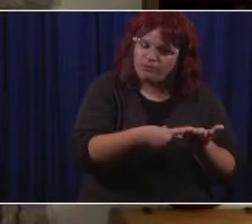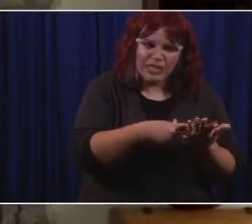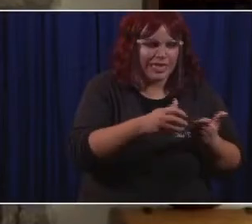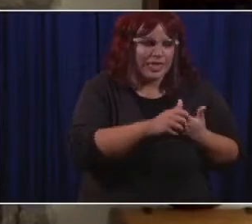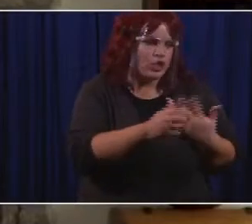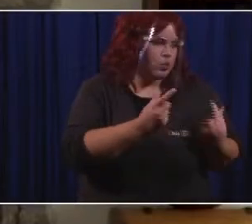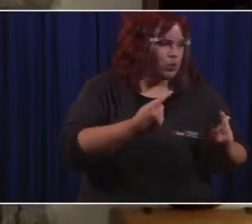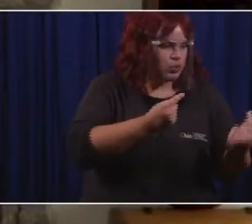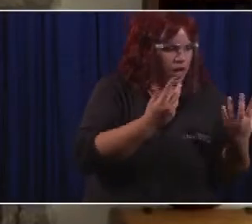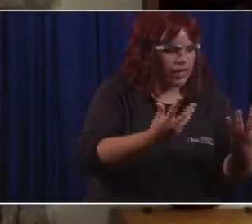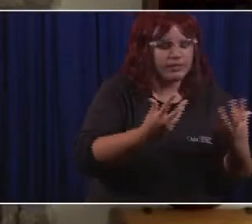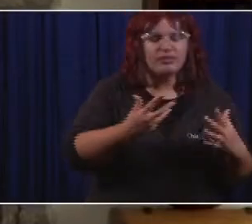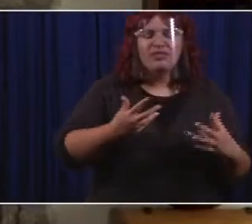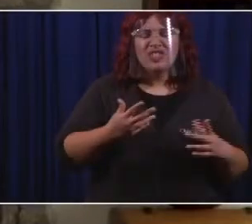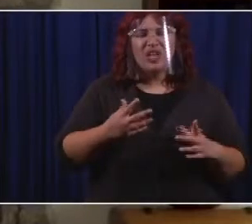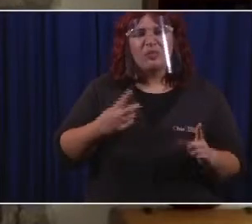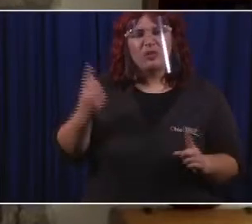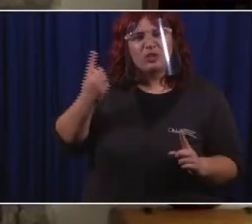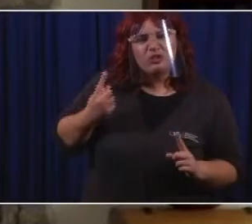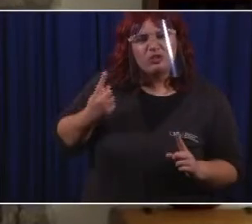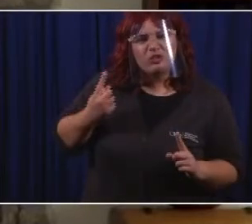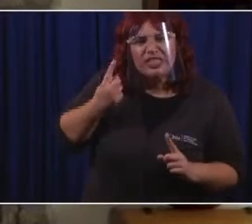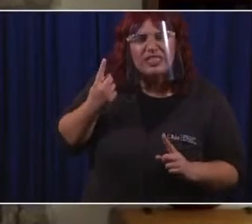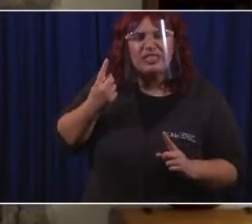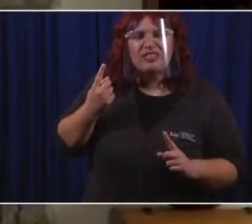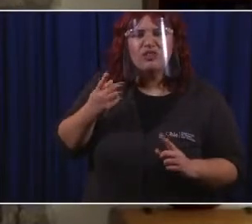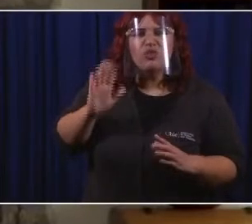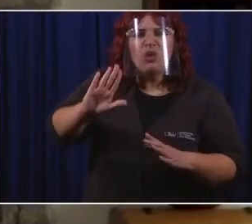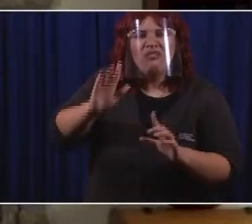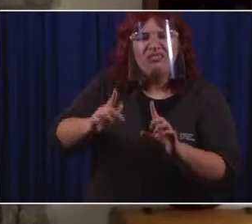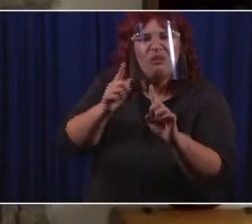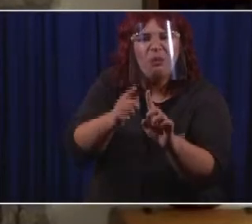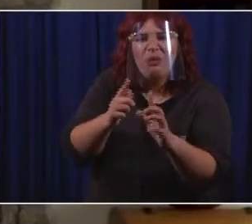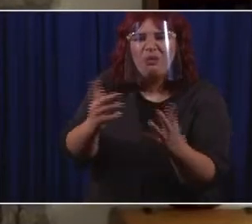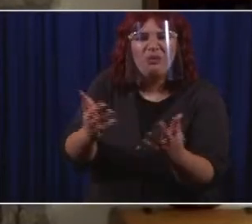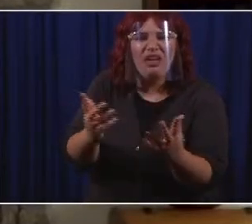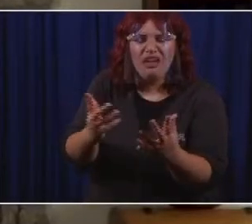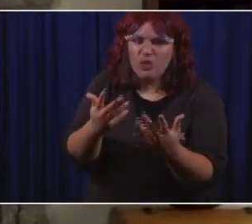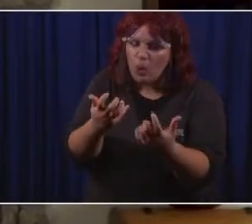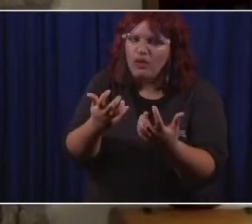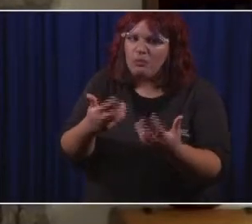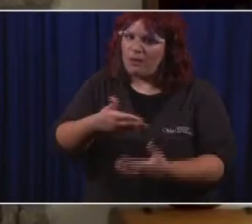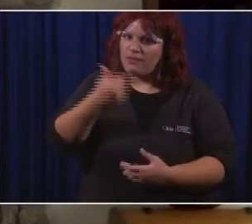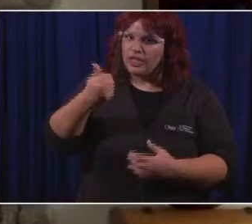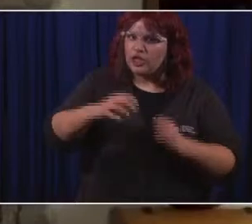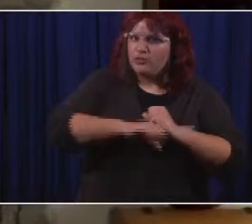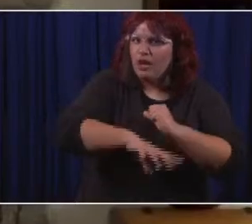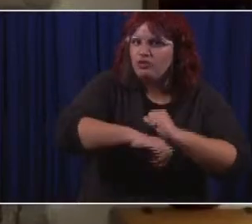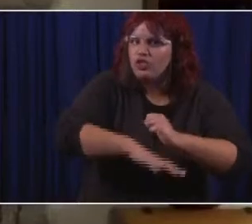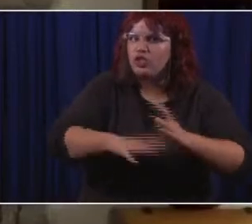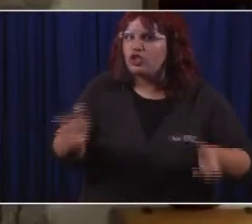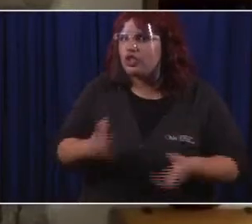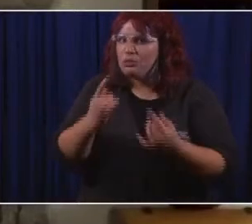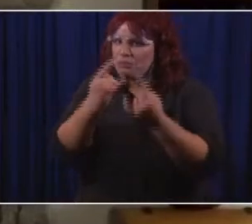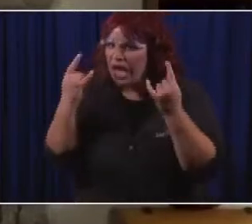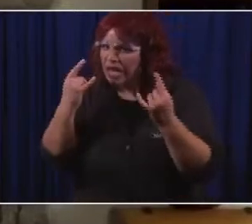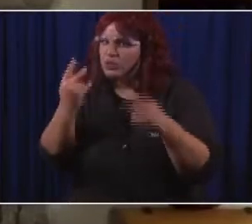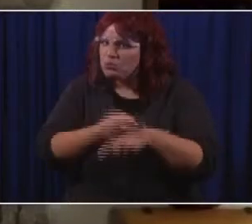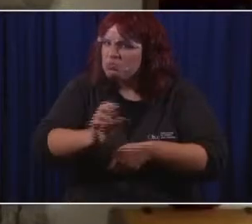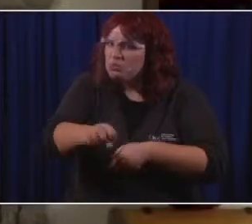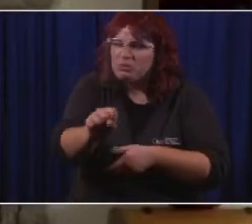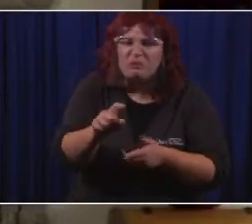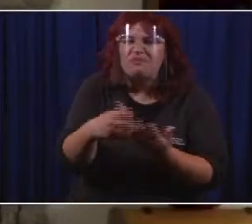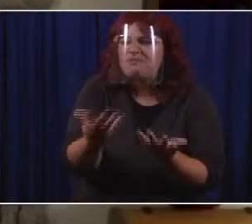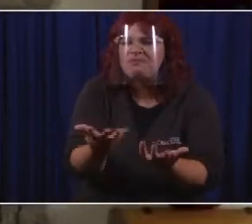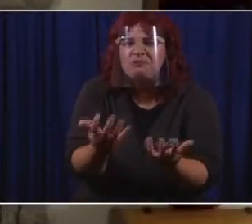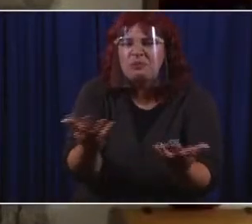Governor, besides better messaging and encouraging mask wearing? Yeah, I think that,